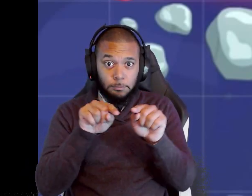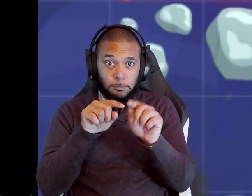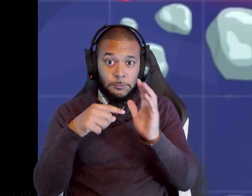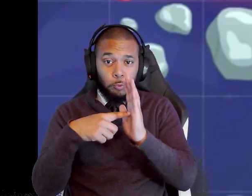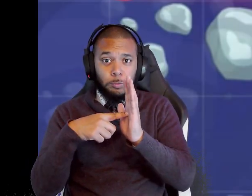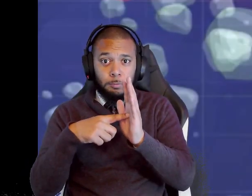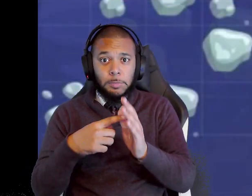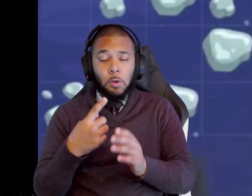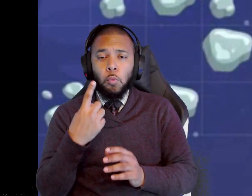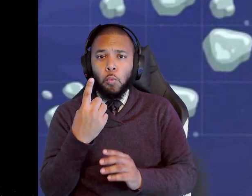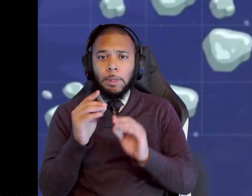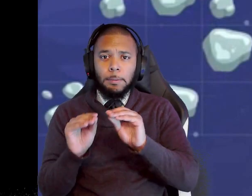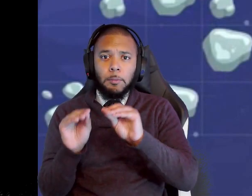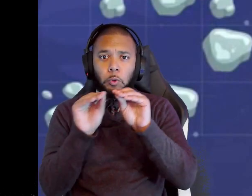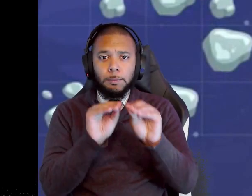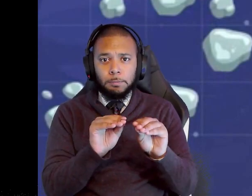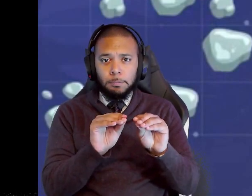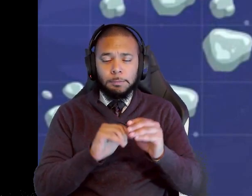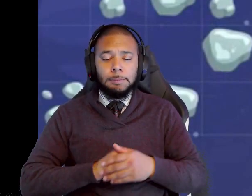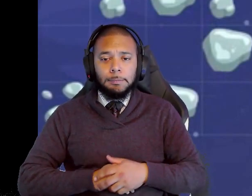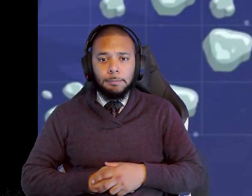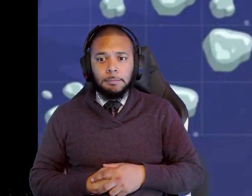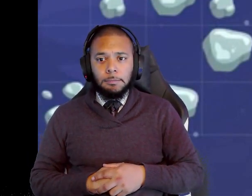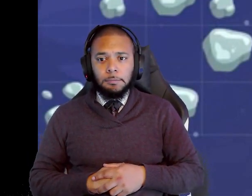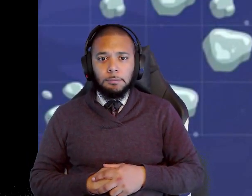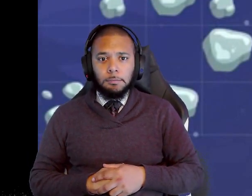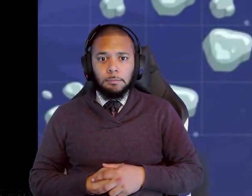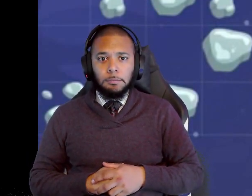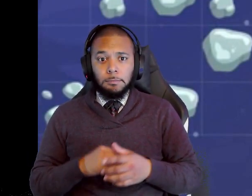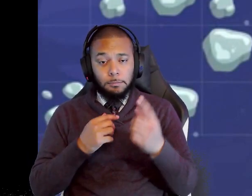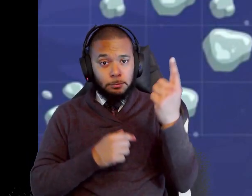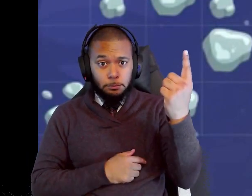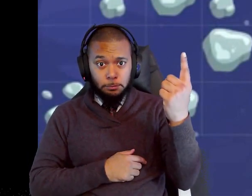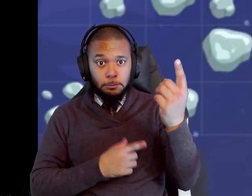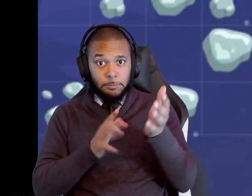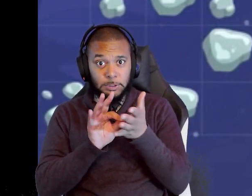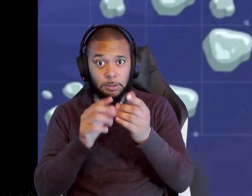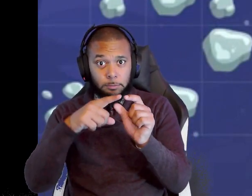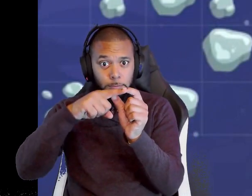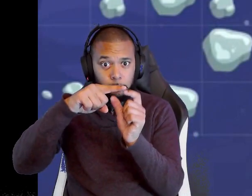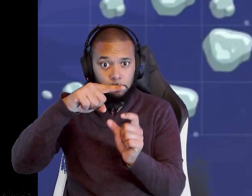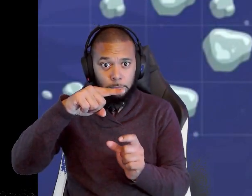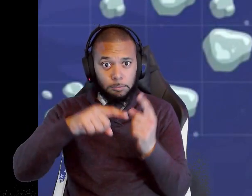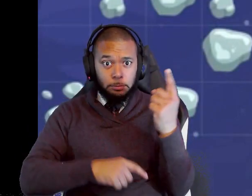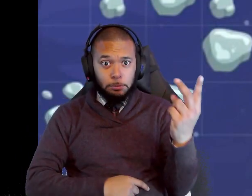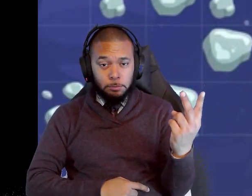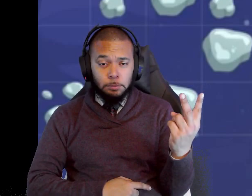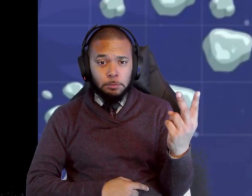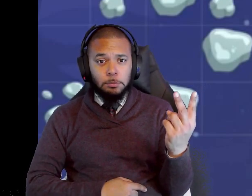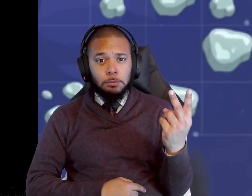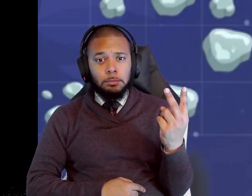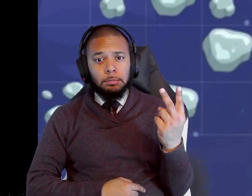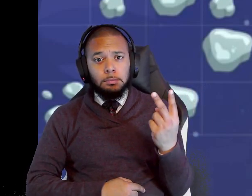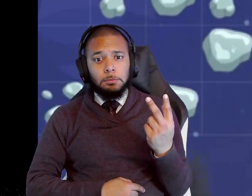is one move so let's count them one two